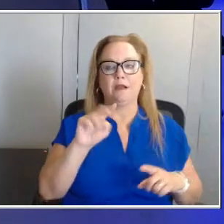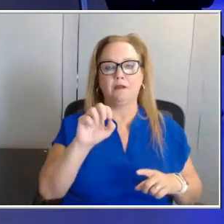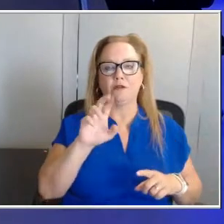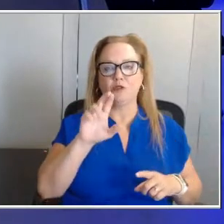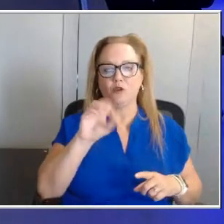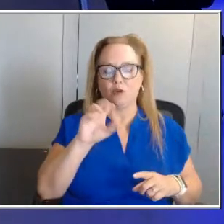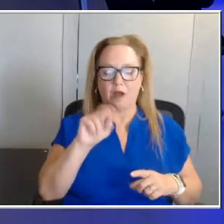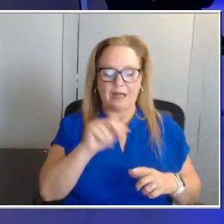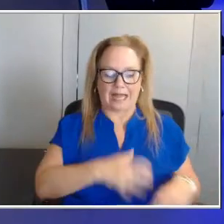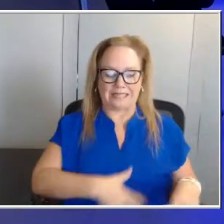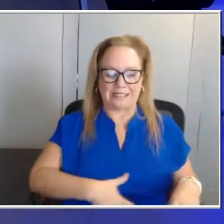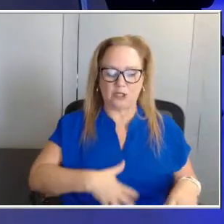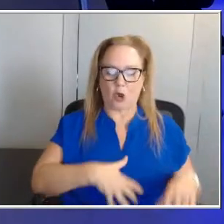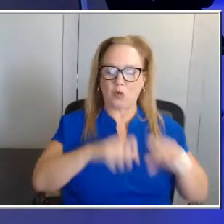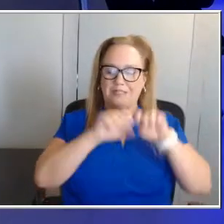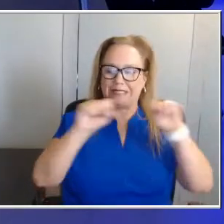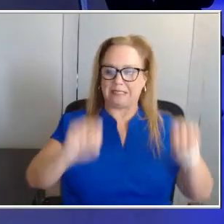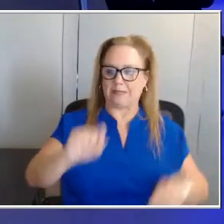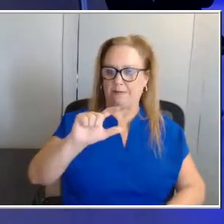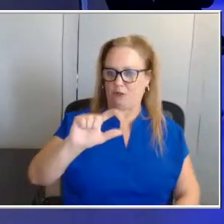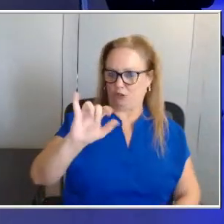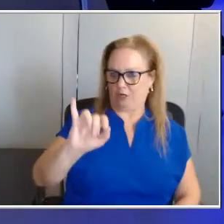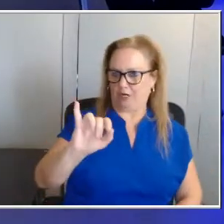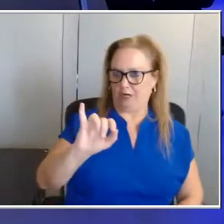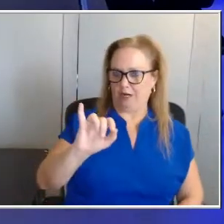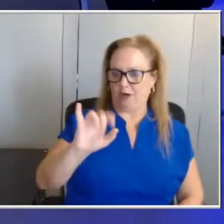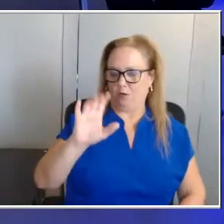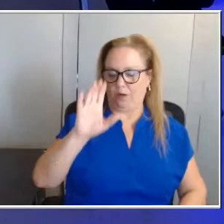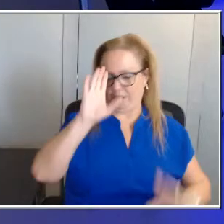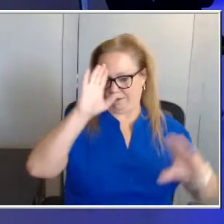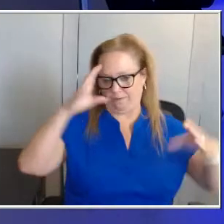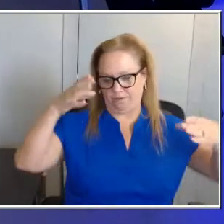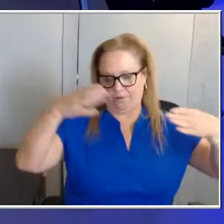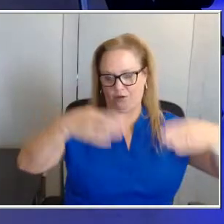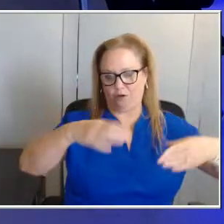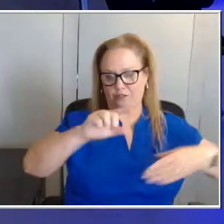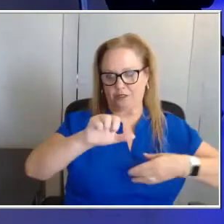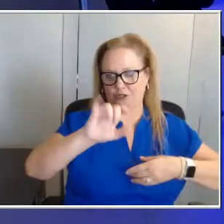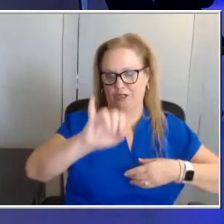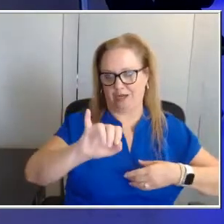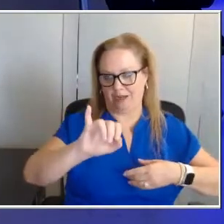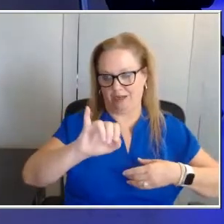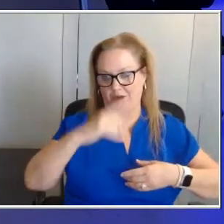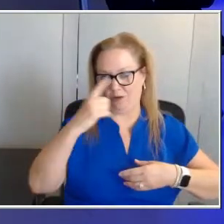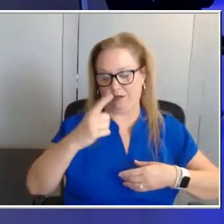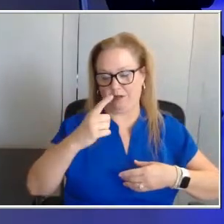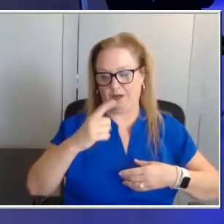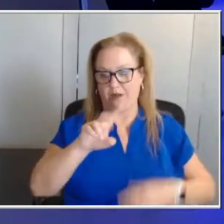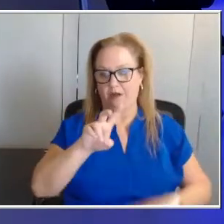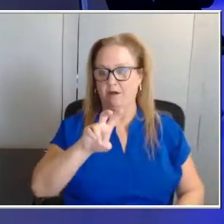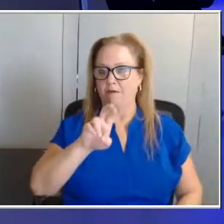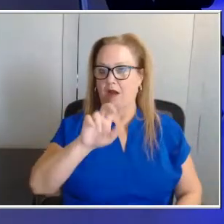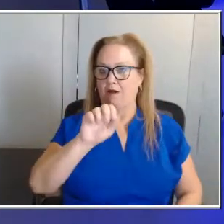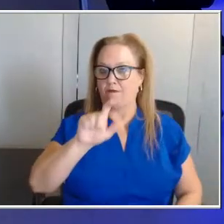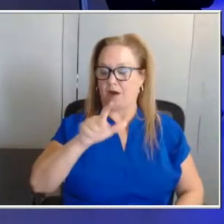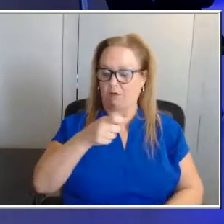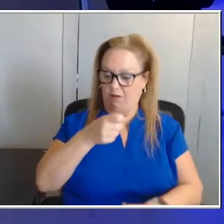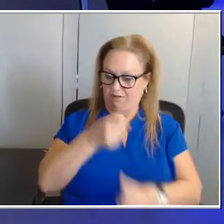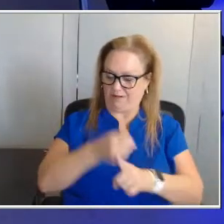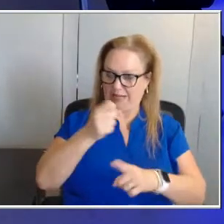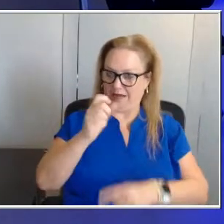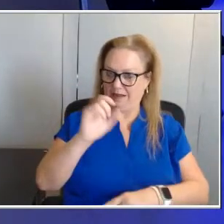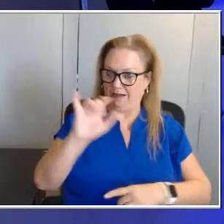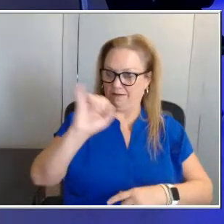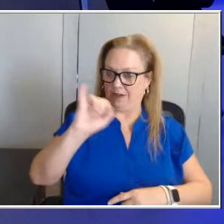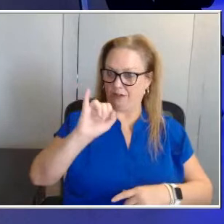neural system, and we could spend a whole show probably talking about just that. Might a viral infection change things in the gut's own